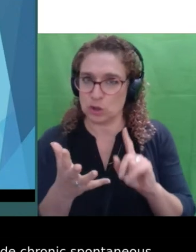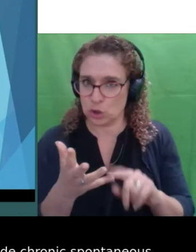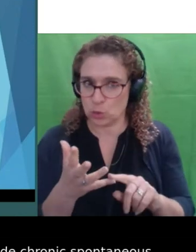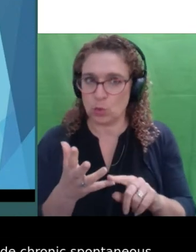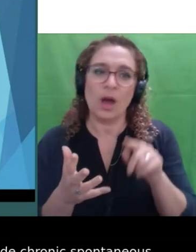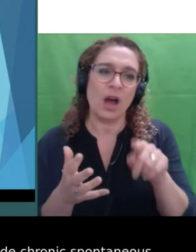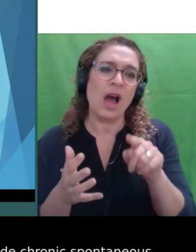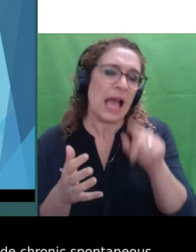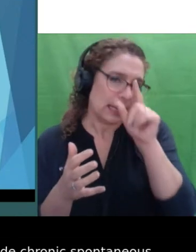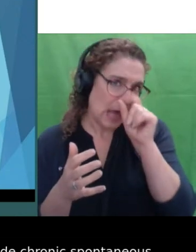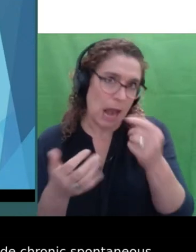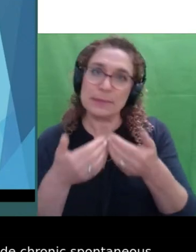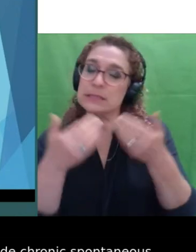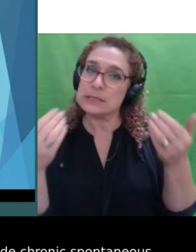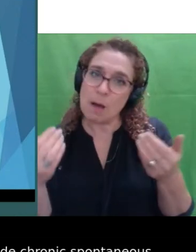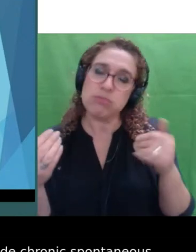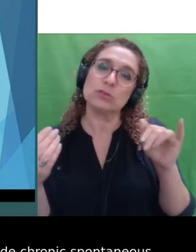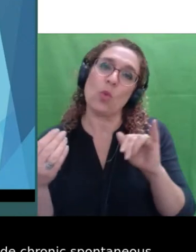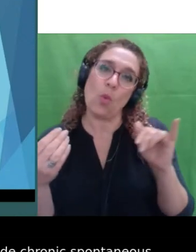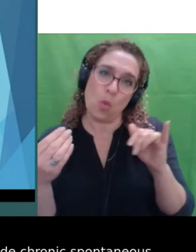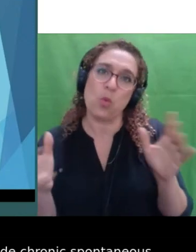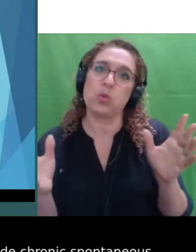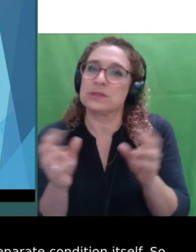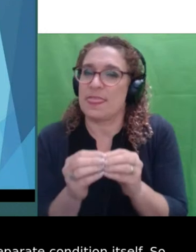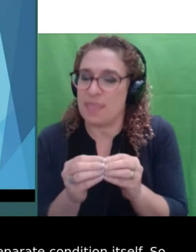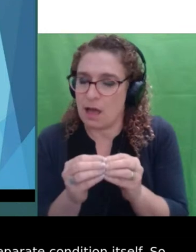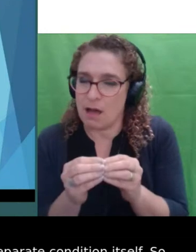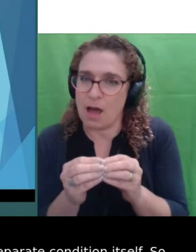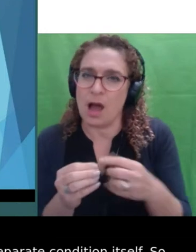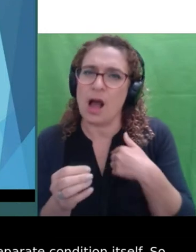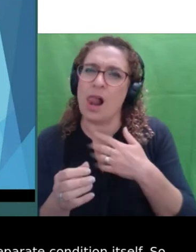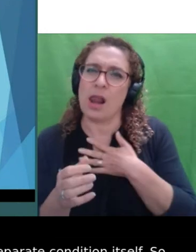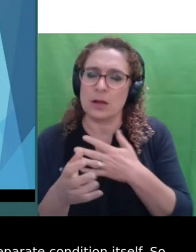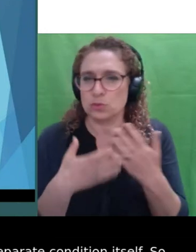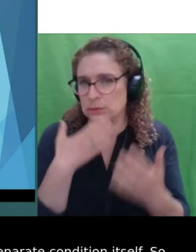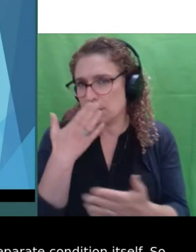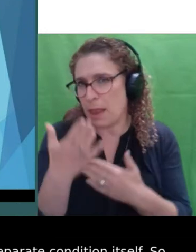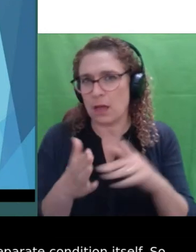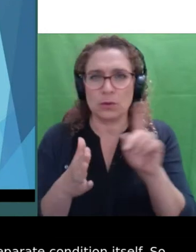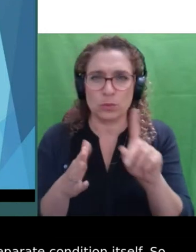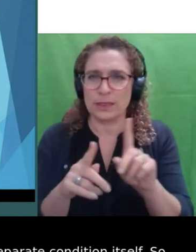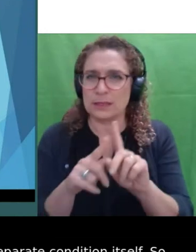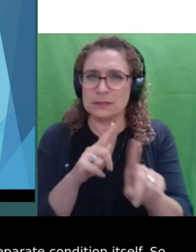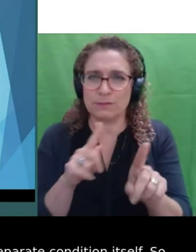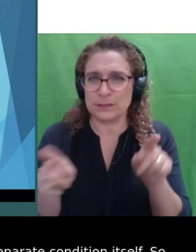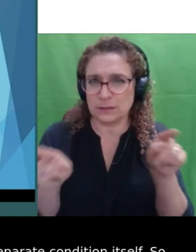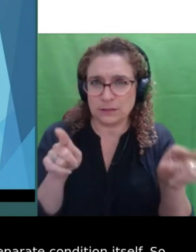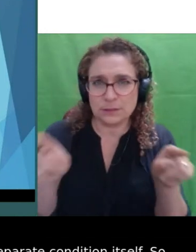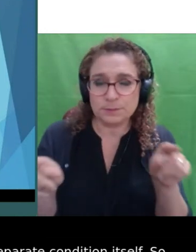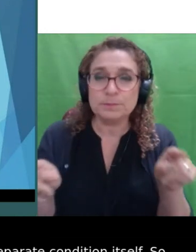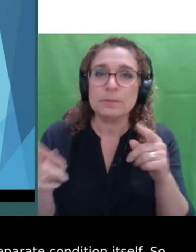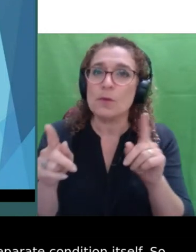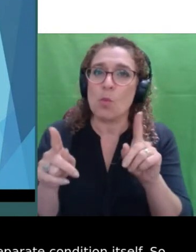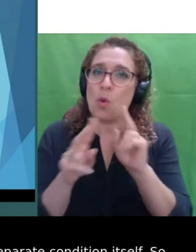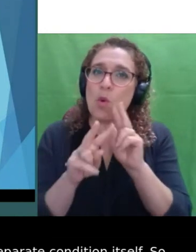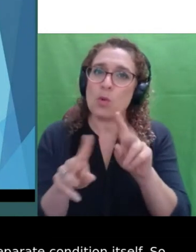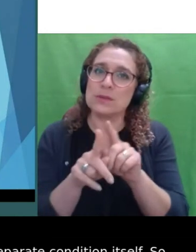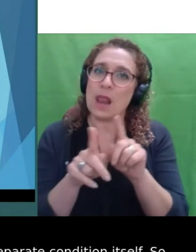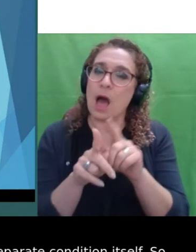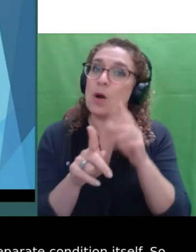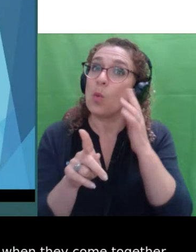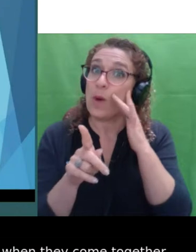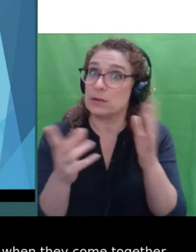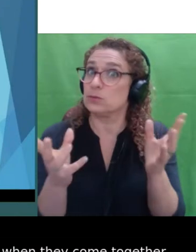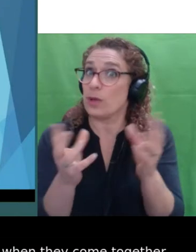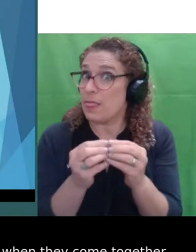condition itself so we'll try and sort of get you to understand the difference between the two and when they come together and when they're separate